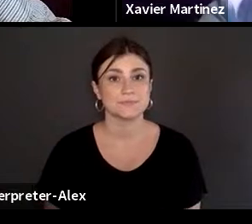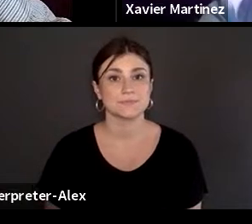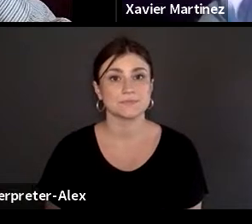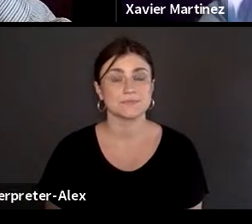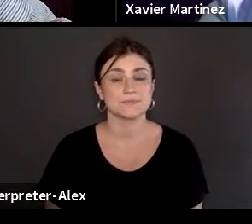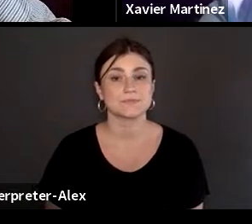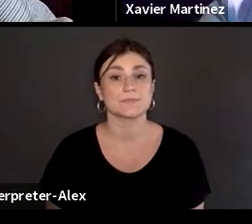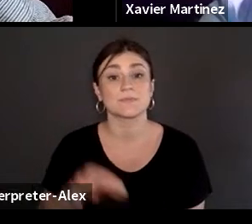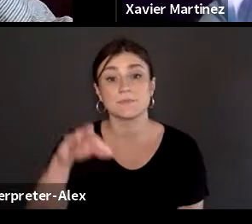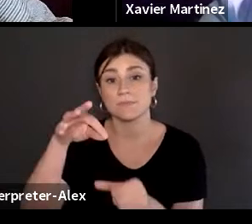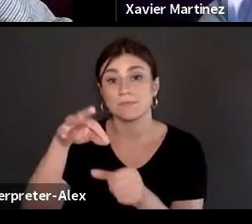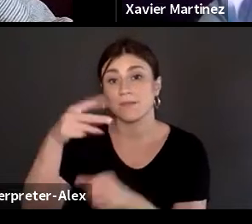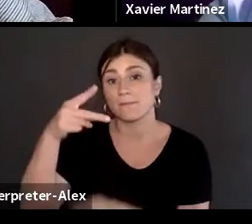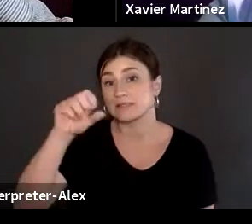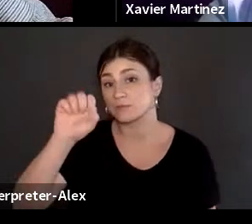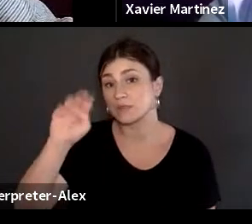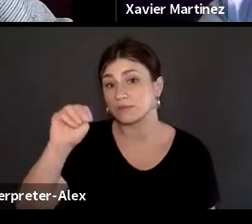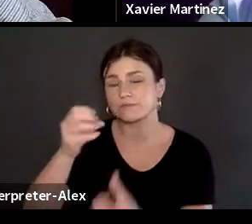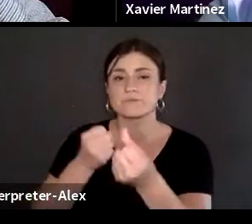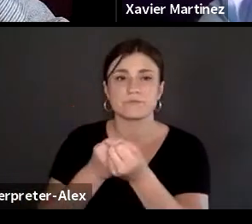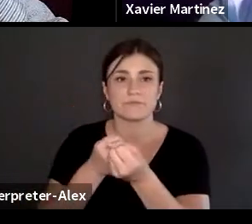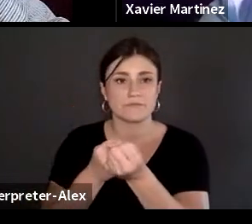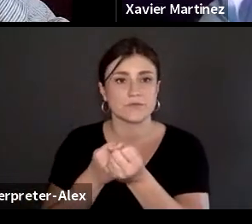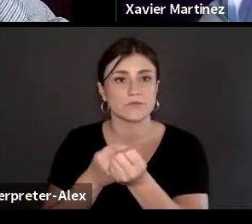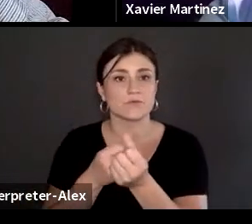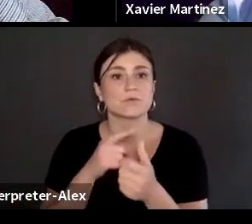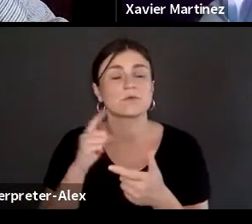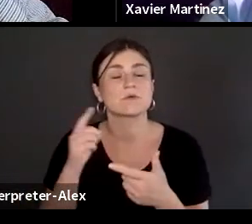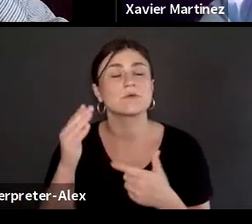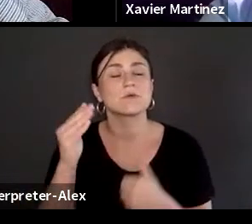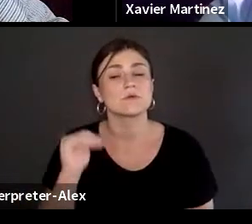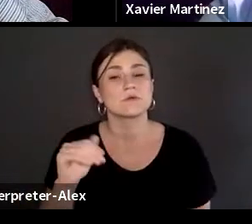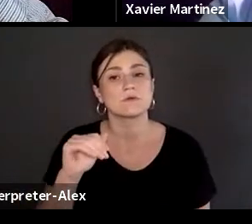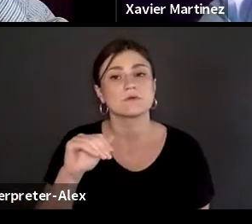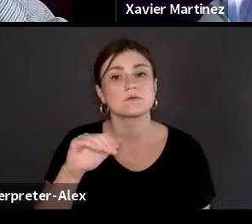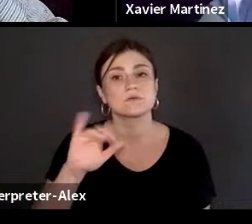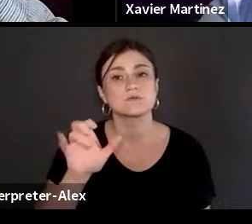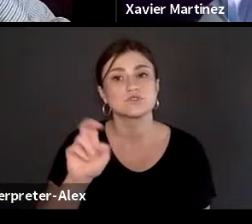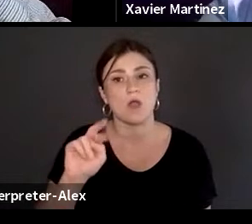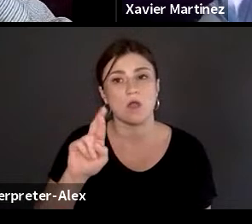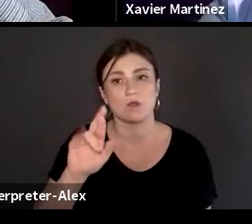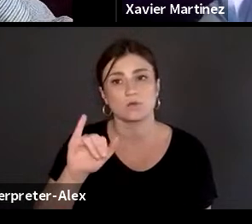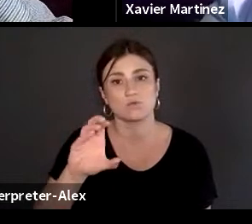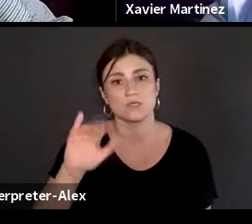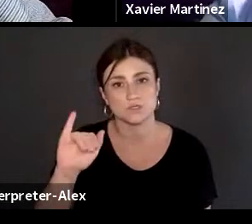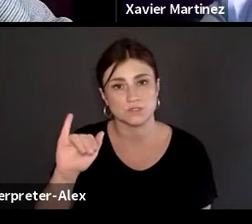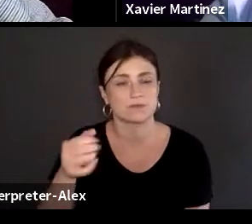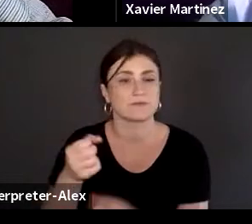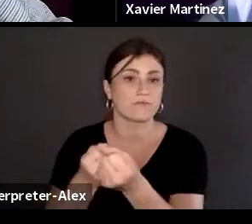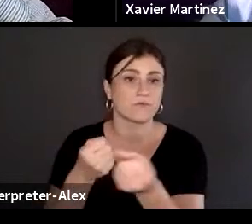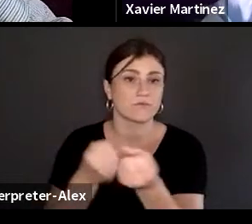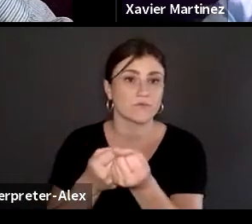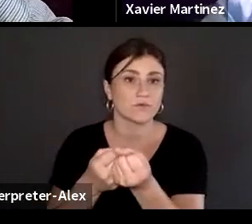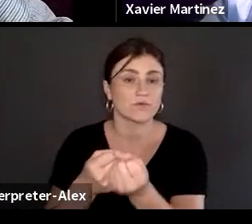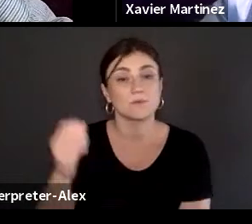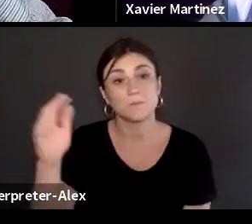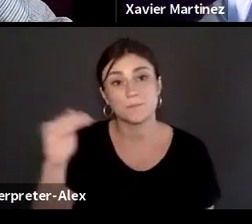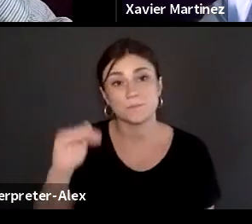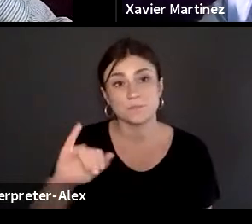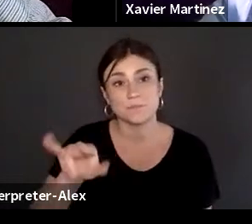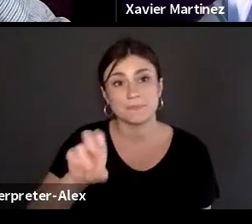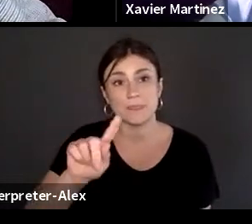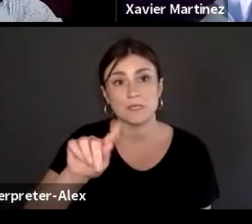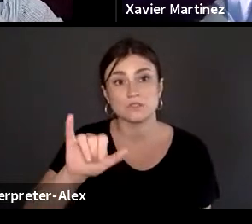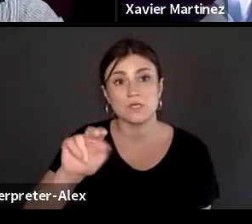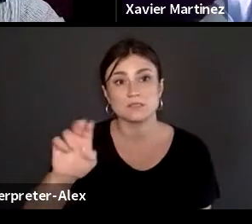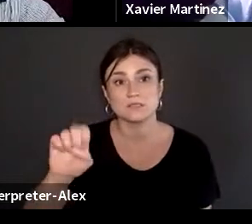Councillor Peggy Sue Martinez? In favor. Councillor John L. Ritchie? In favor. Councillor Justin